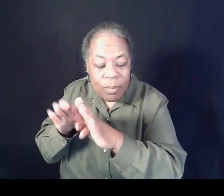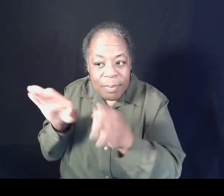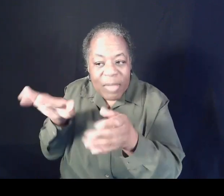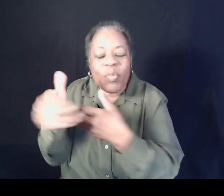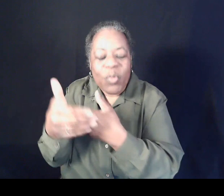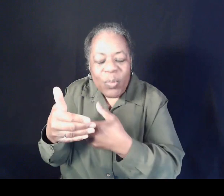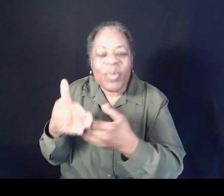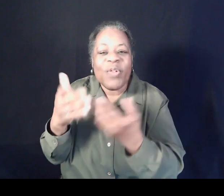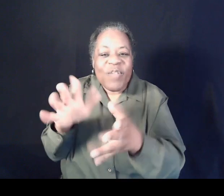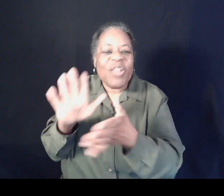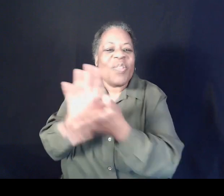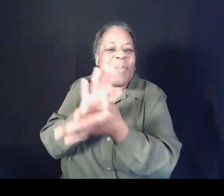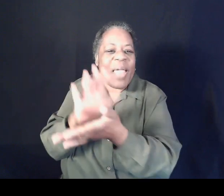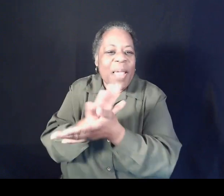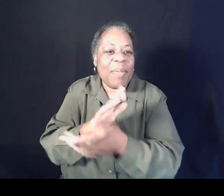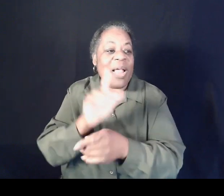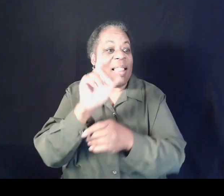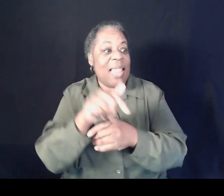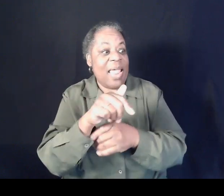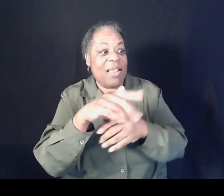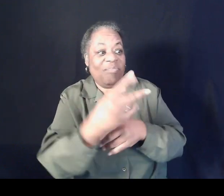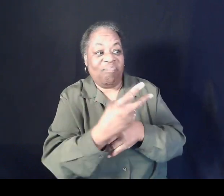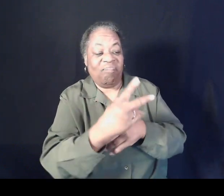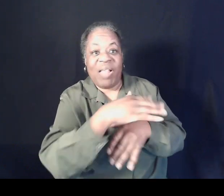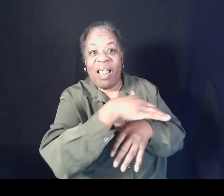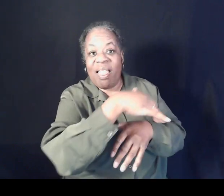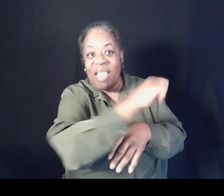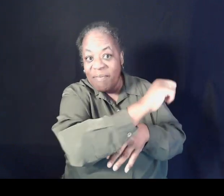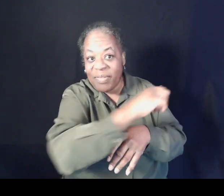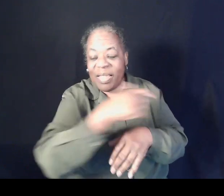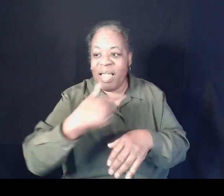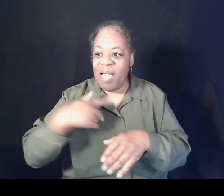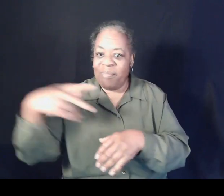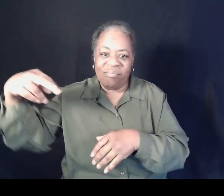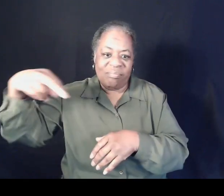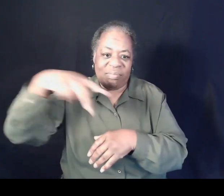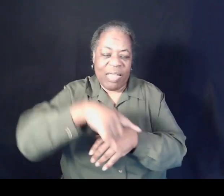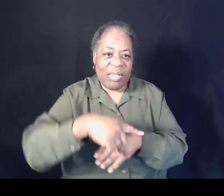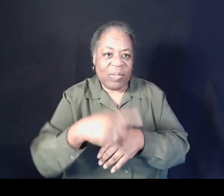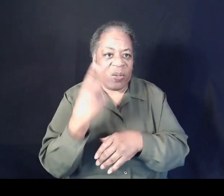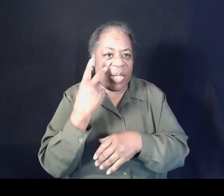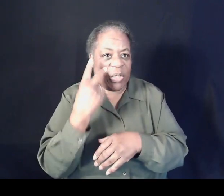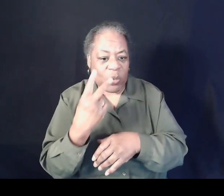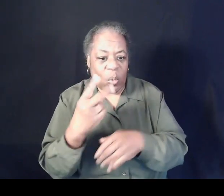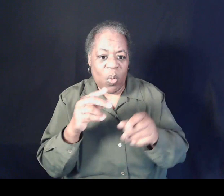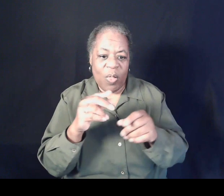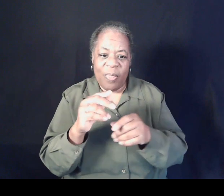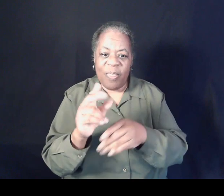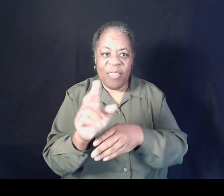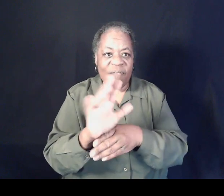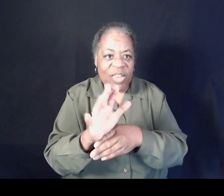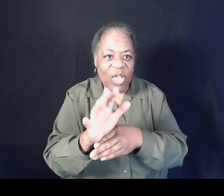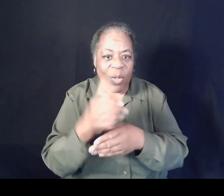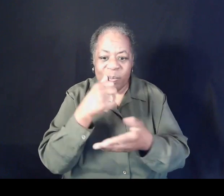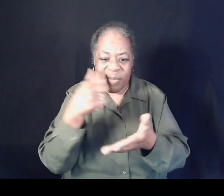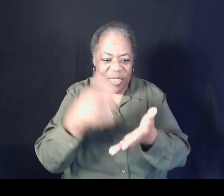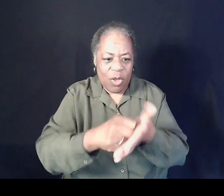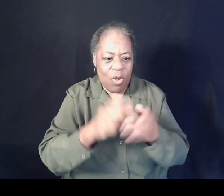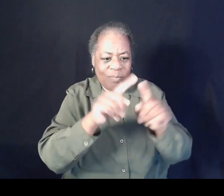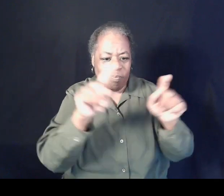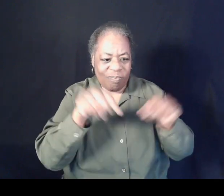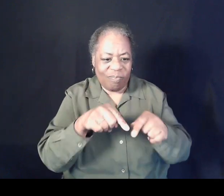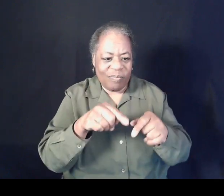actually finally left, I made my way downstairs, and there was the videotape with a note on it that said, you